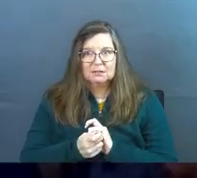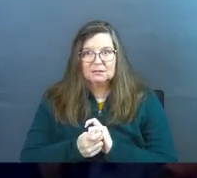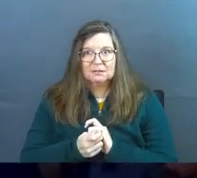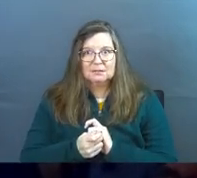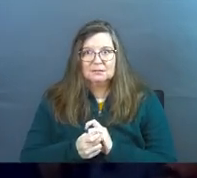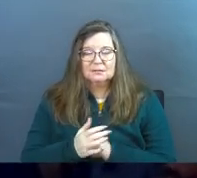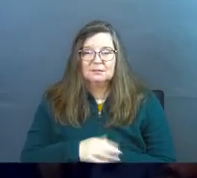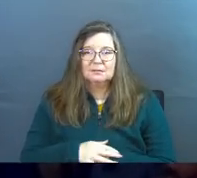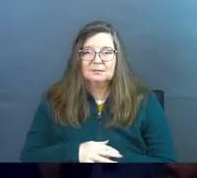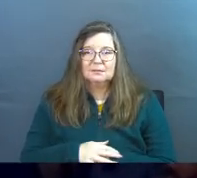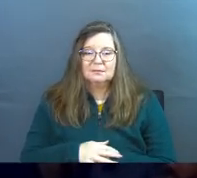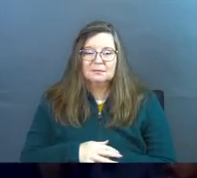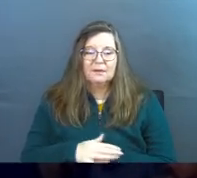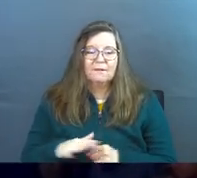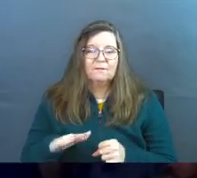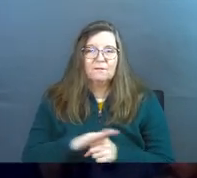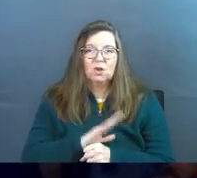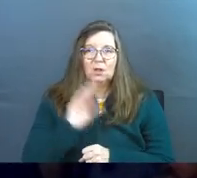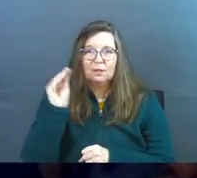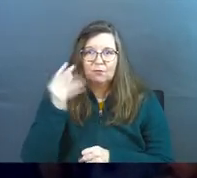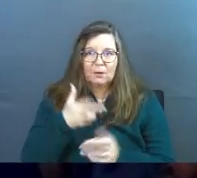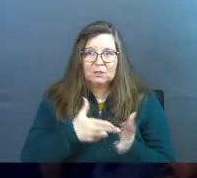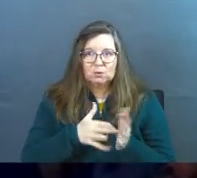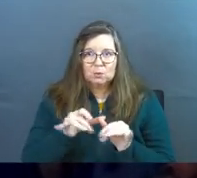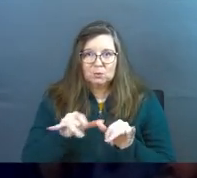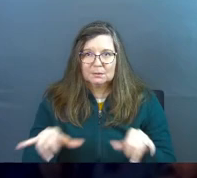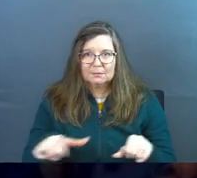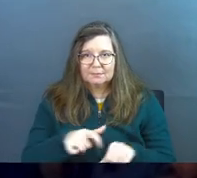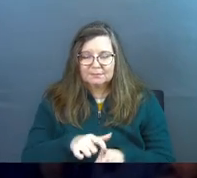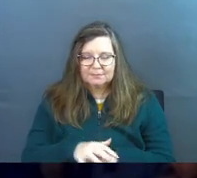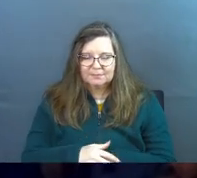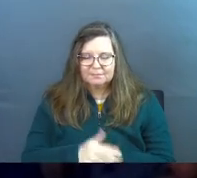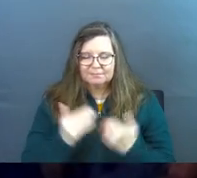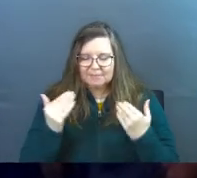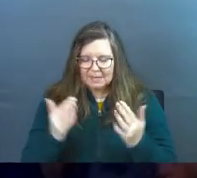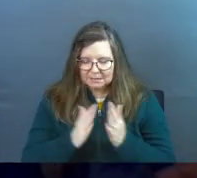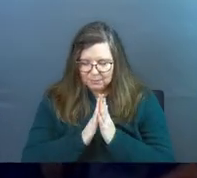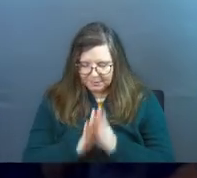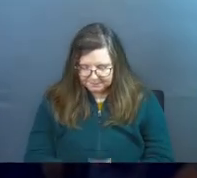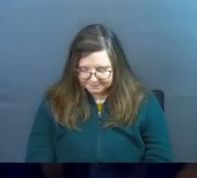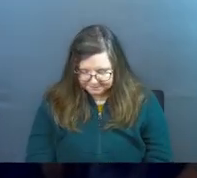inside out. Full of grace and truth. Let's pray.